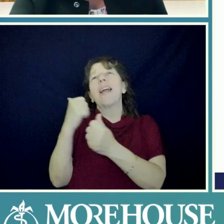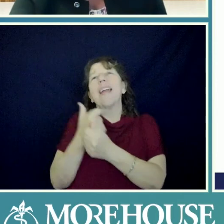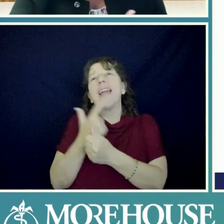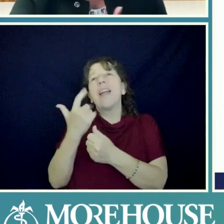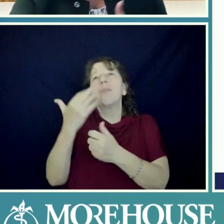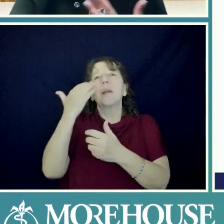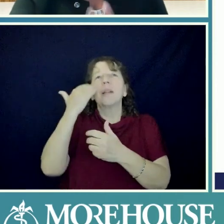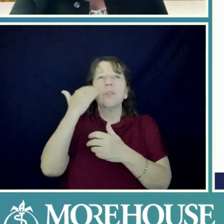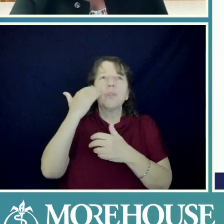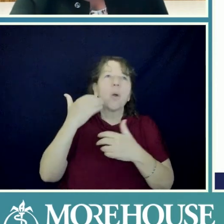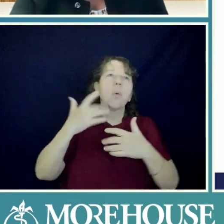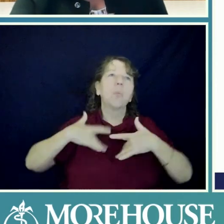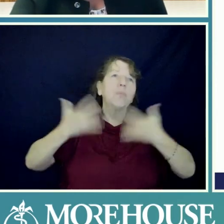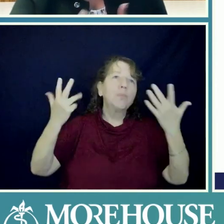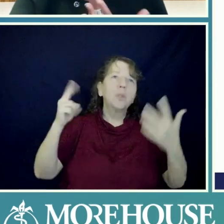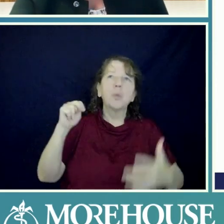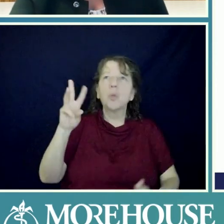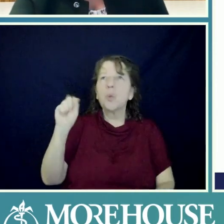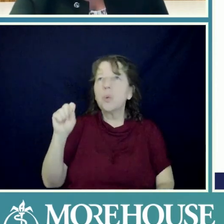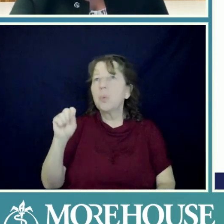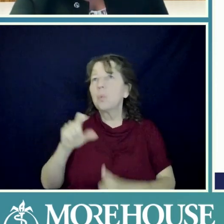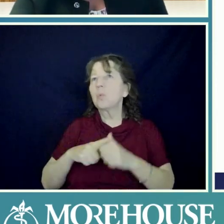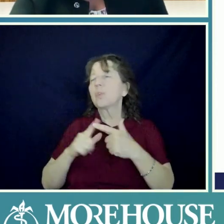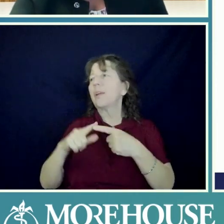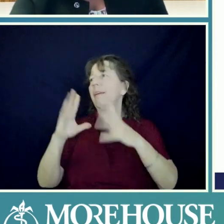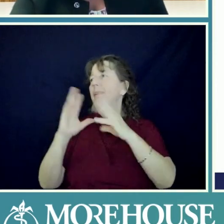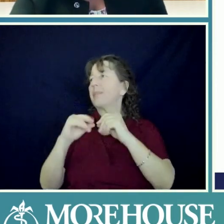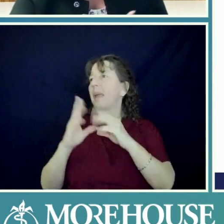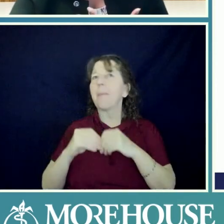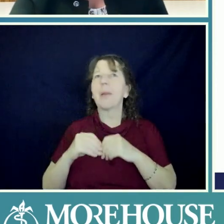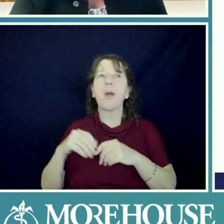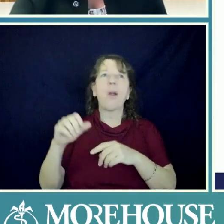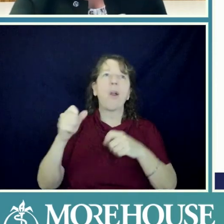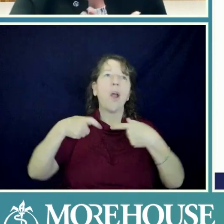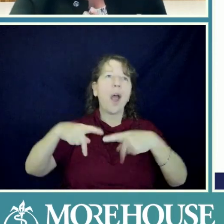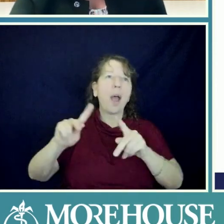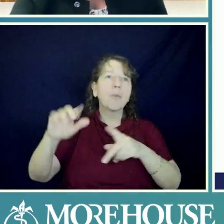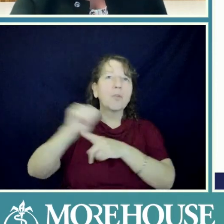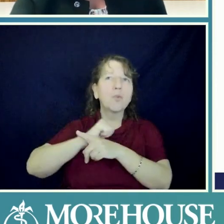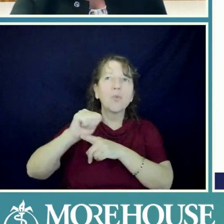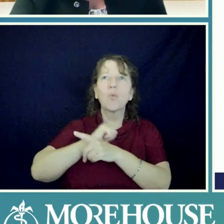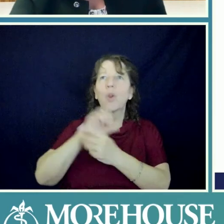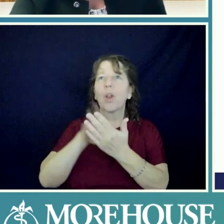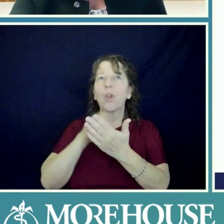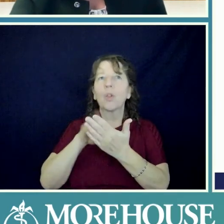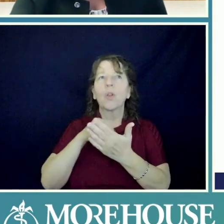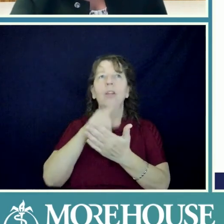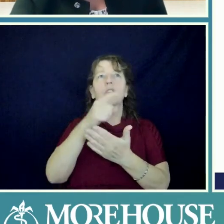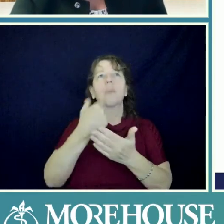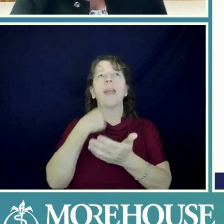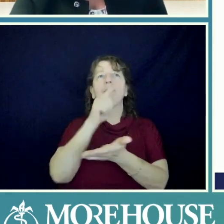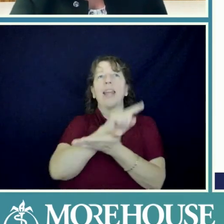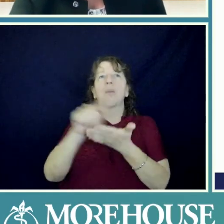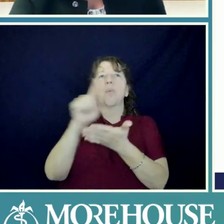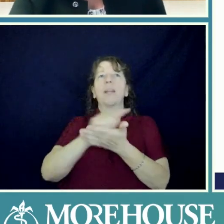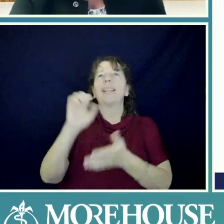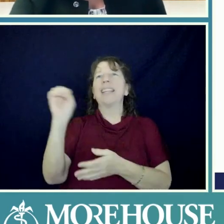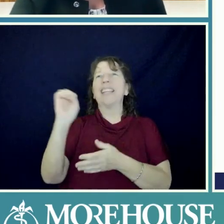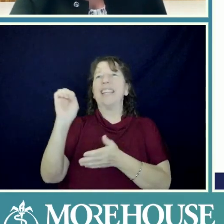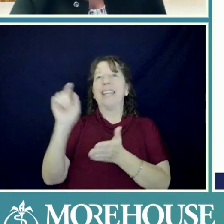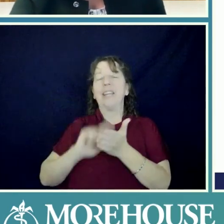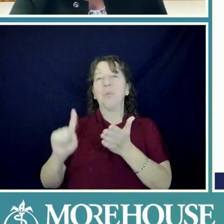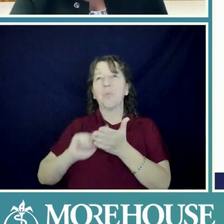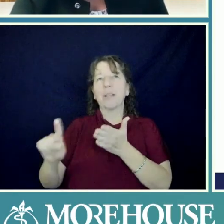and seminars and resources and training opportunities through a weekly e-research update that is